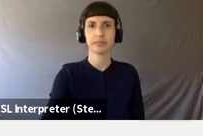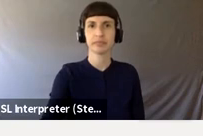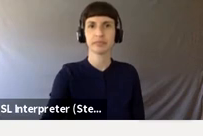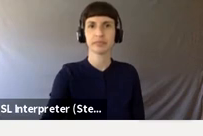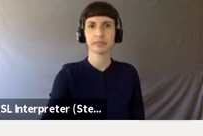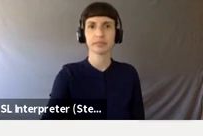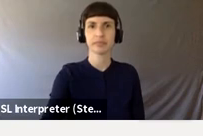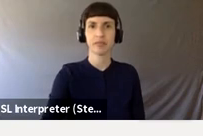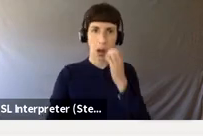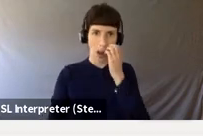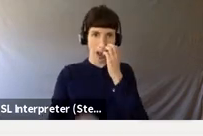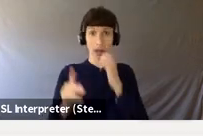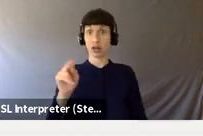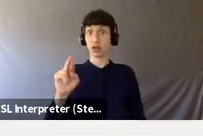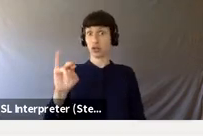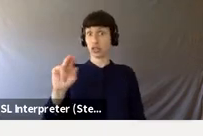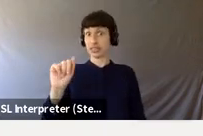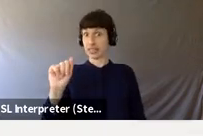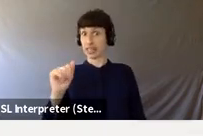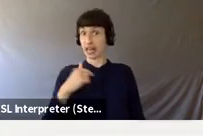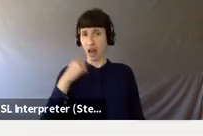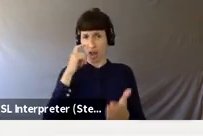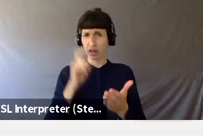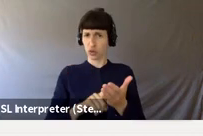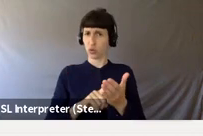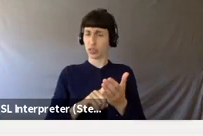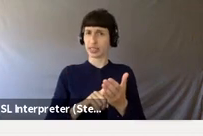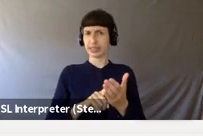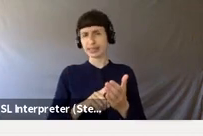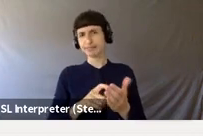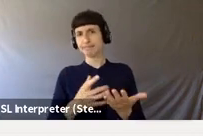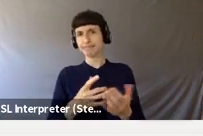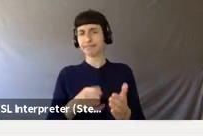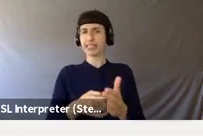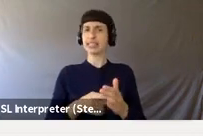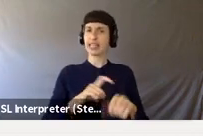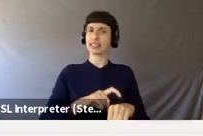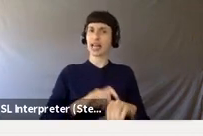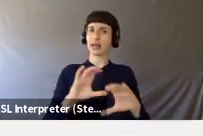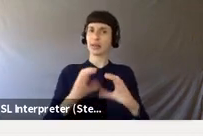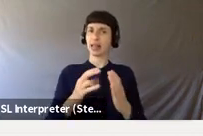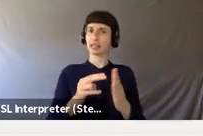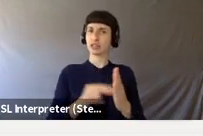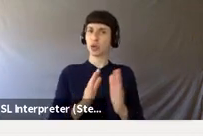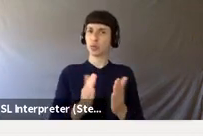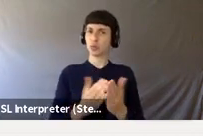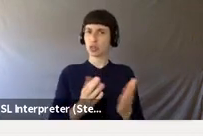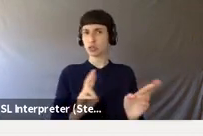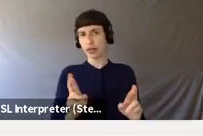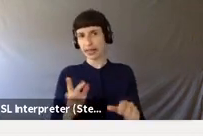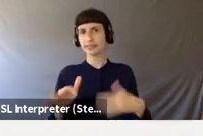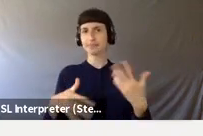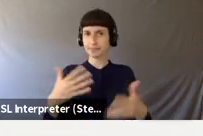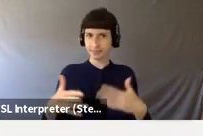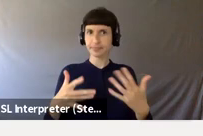Christina, I noticed that this takes a bit to get the class notebooks ready because it's creating a number of files for each of the students. It's going to have a